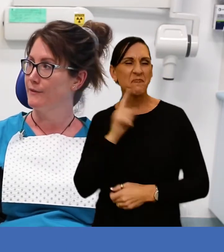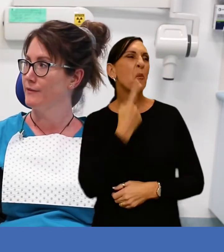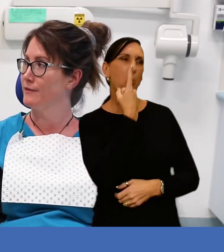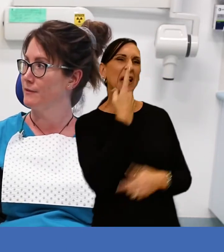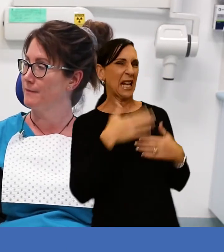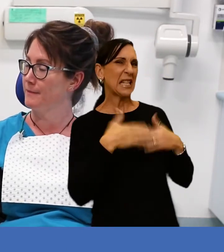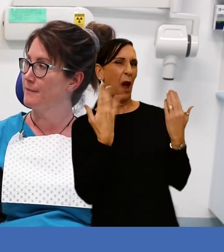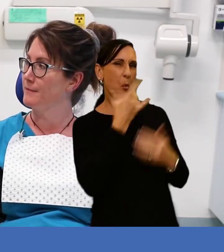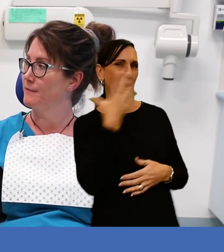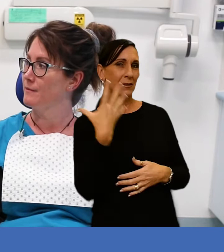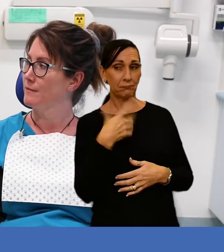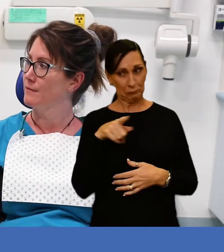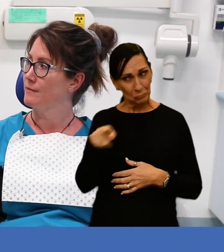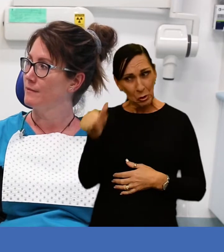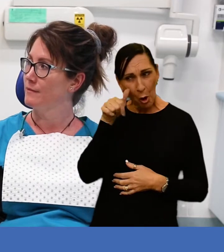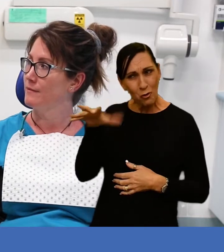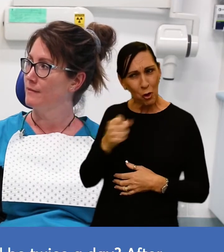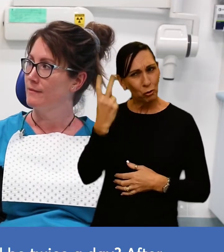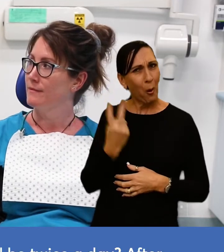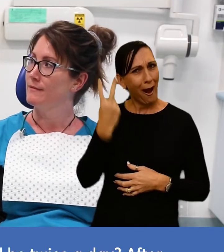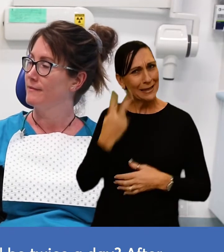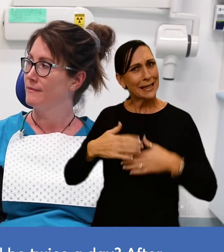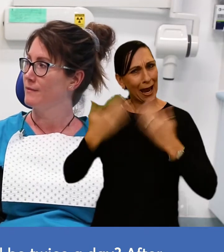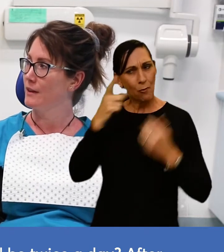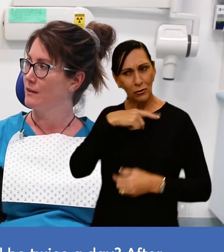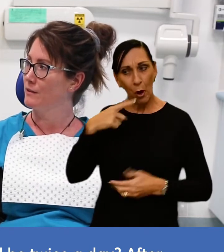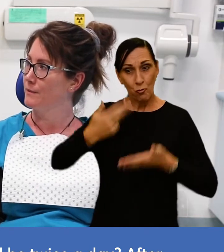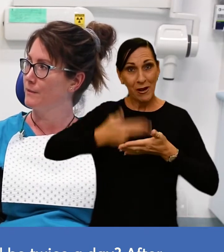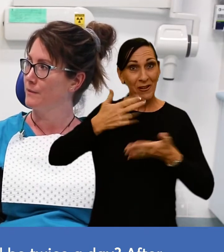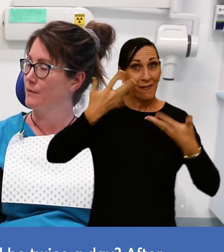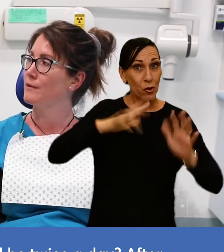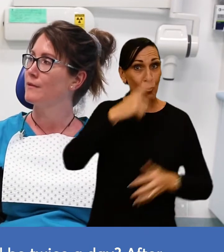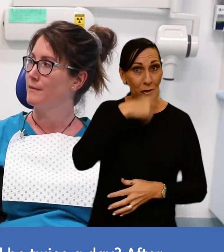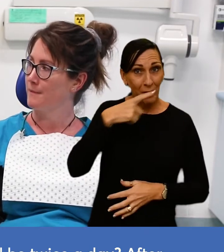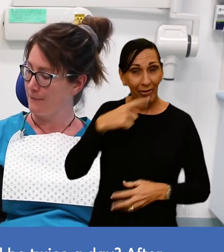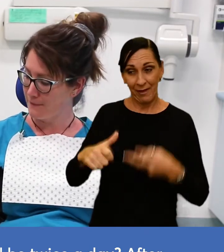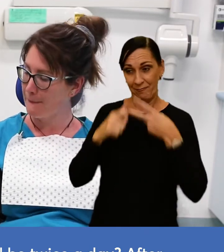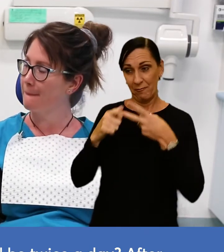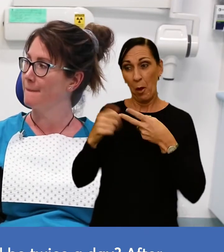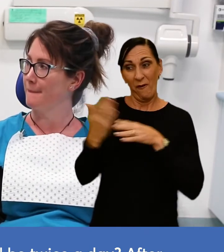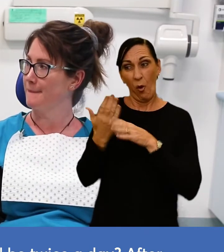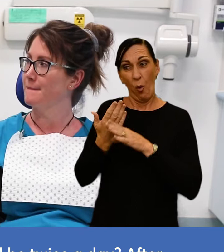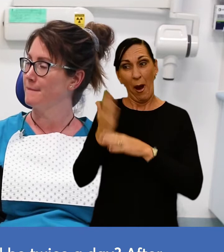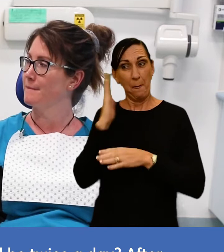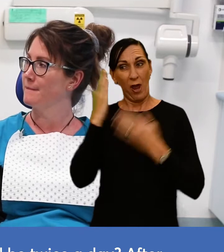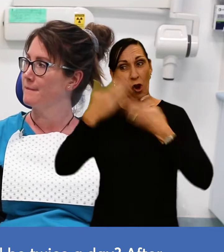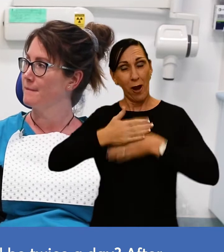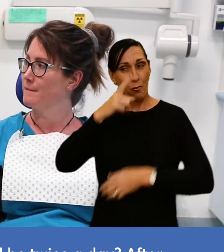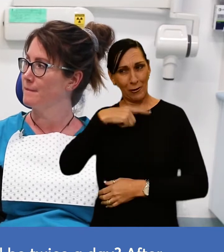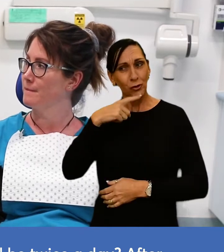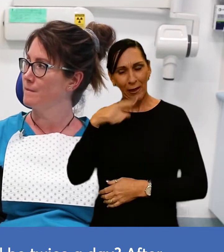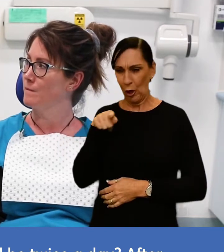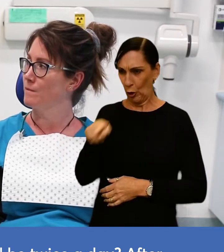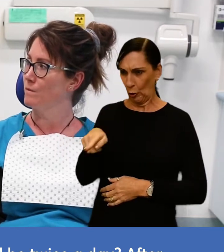day. Once a day? Do you know that it should be twice a day? After breakfast and before you go to bed? Which one